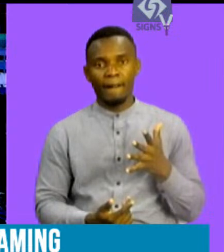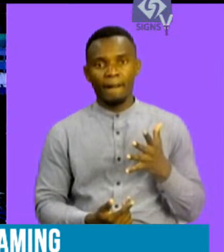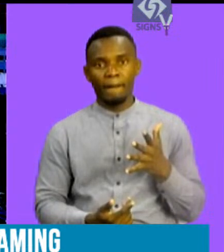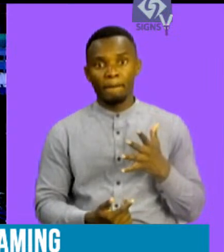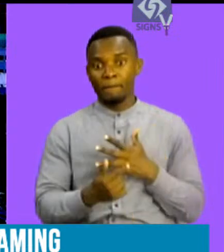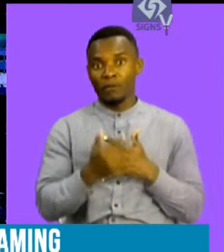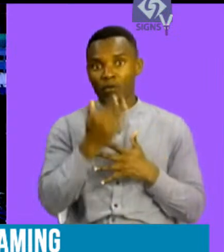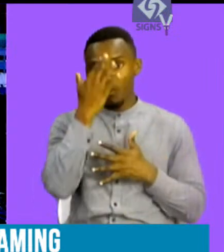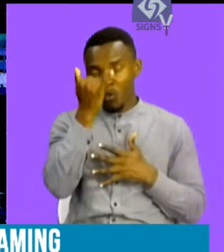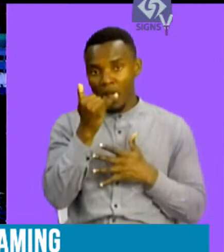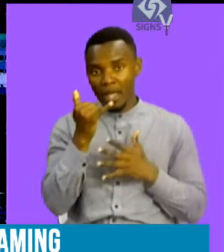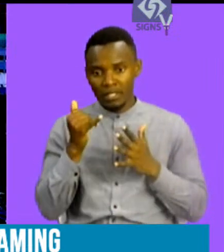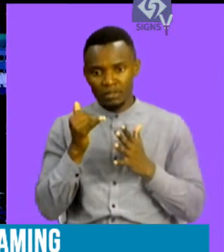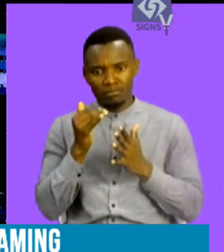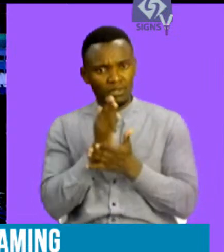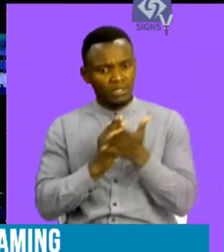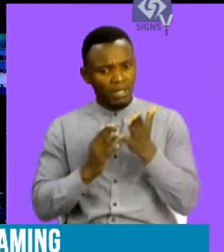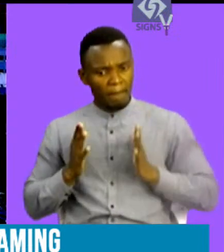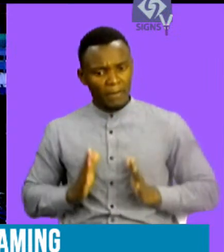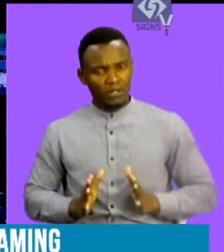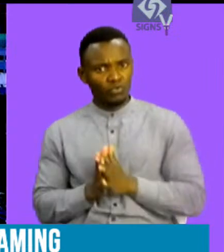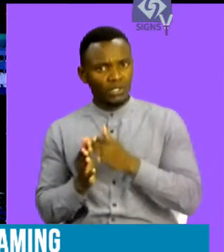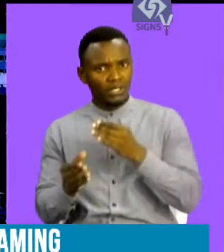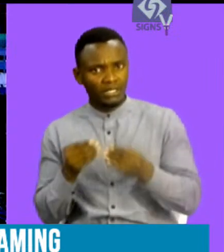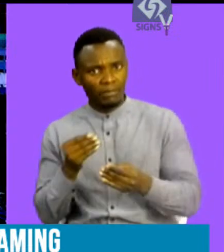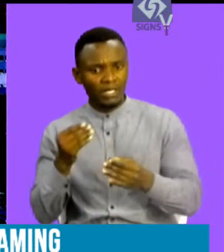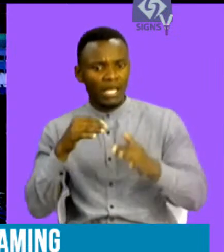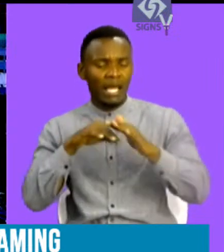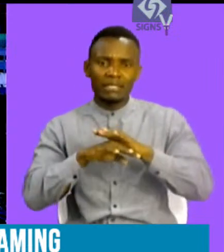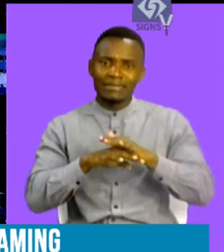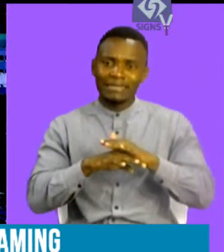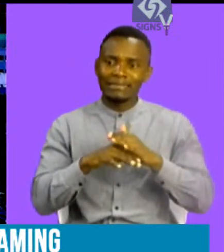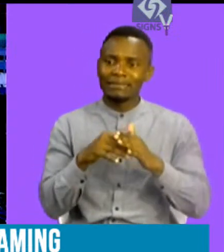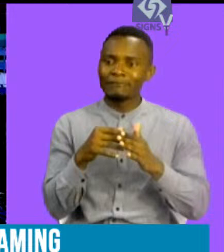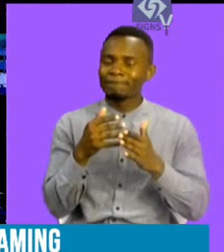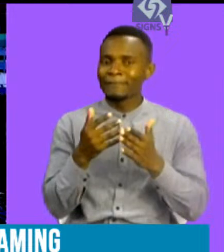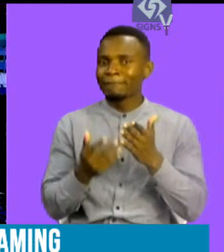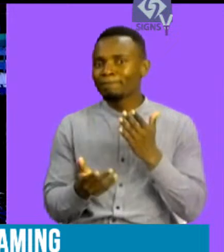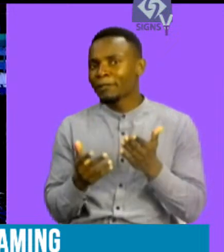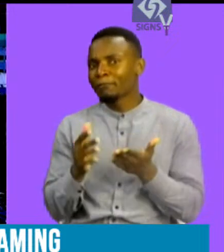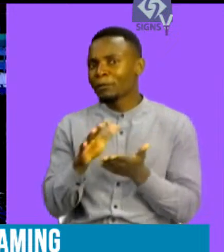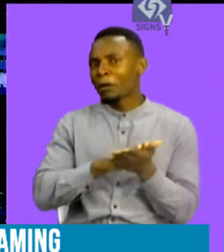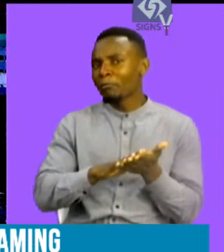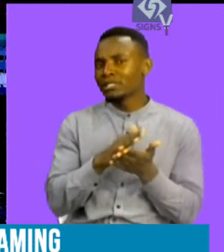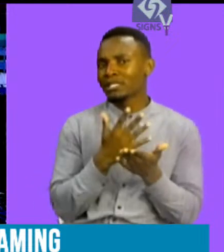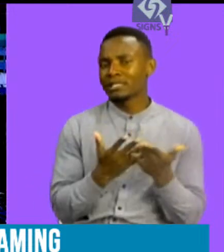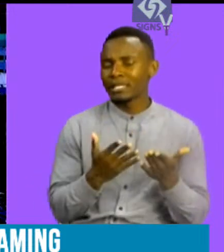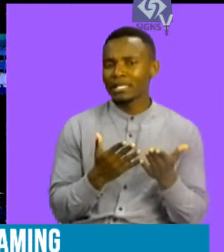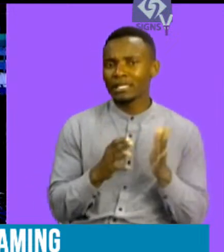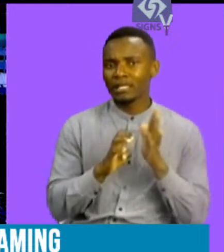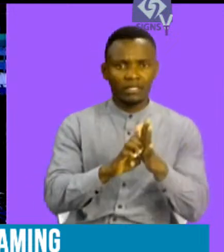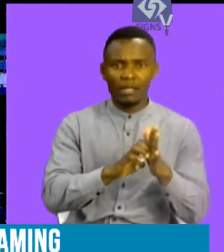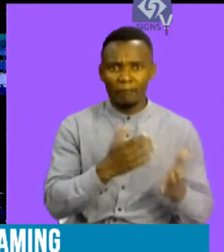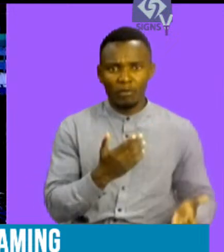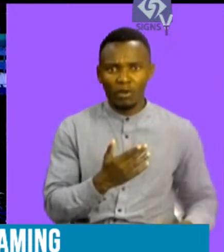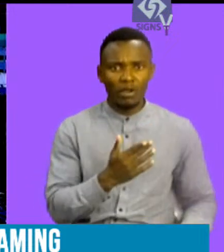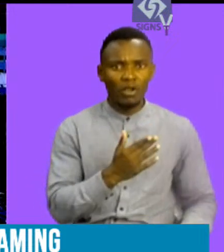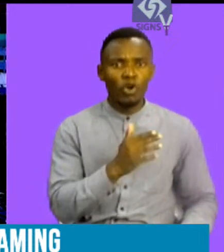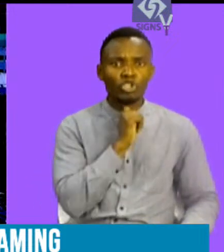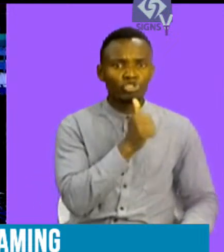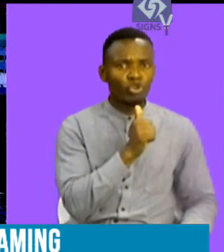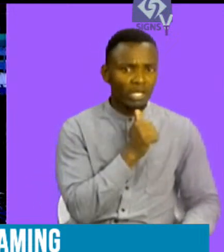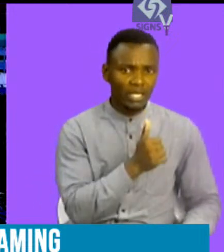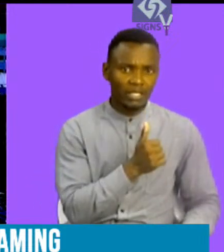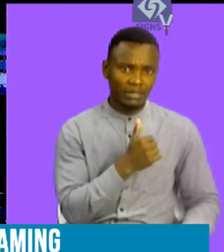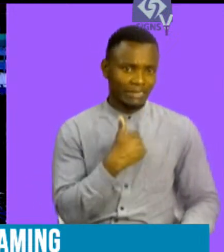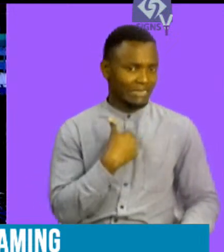persons with disability, to assess something, maybe the washrooms, they start a bit of straining. Maybe the